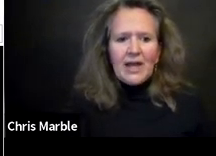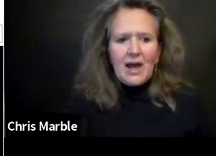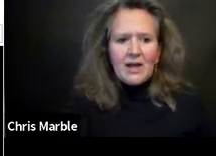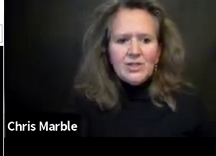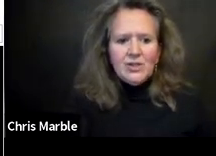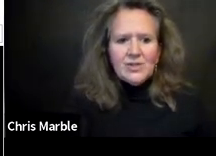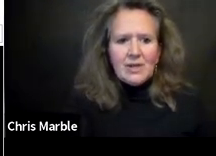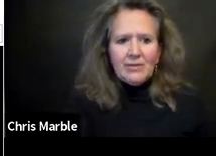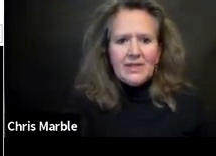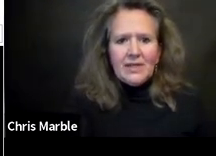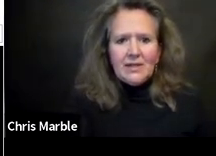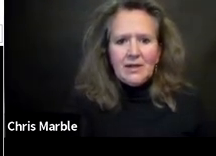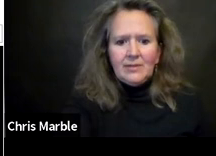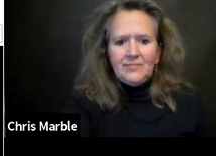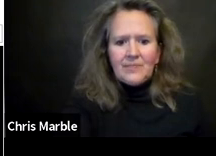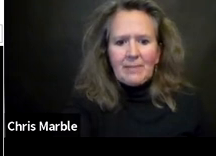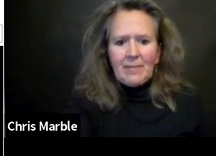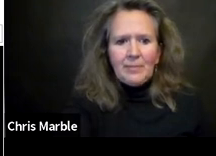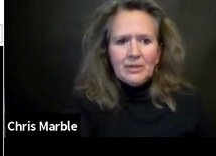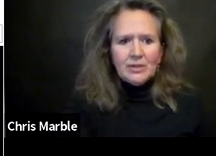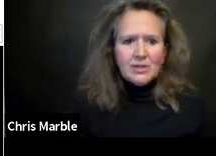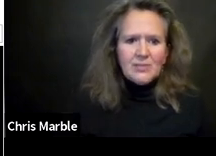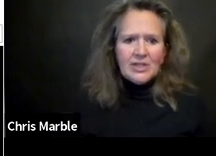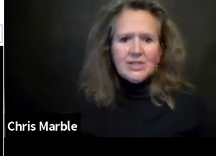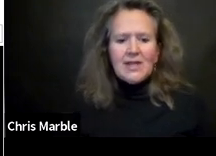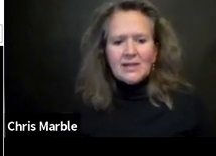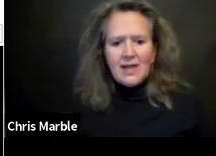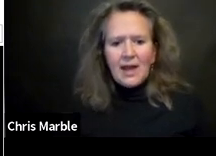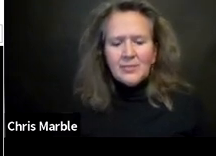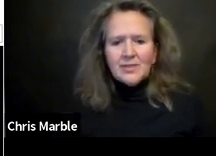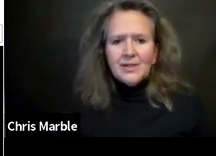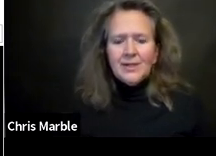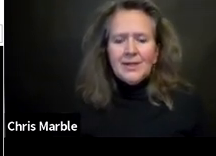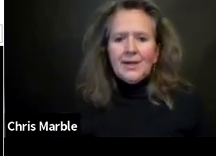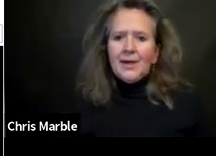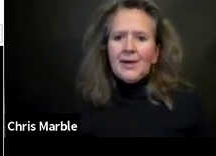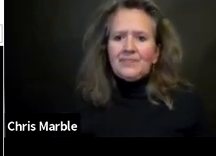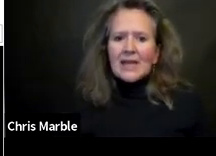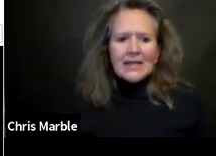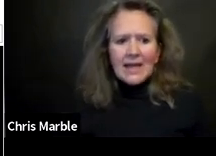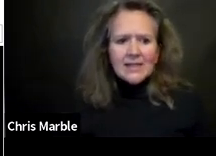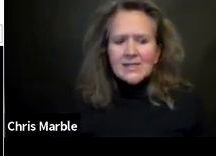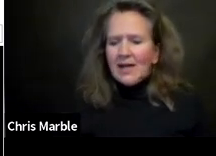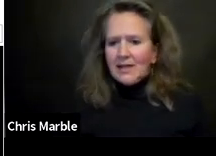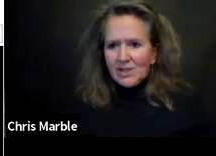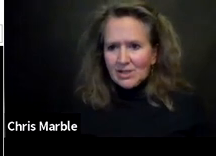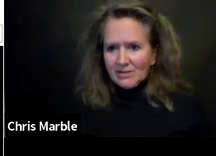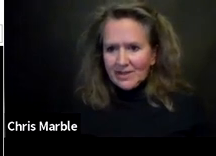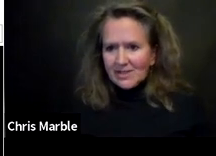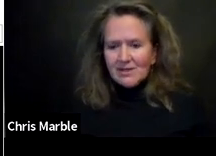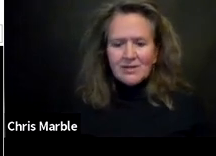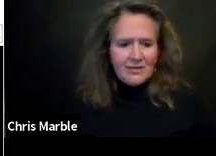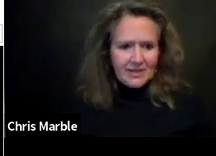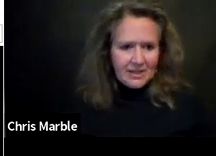Moving on to some of the popular speech to text apps. Again, this is not an